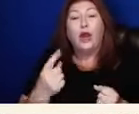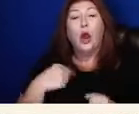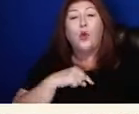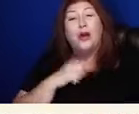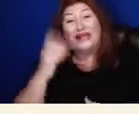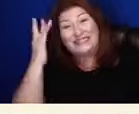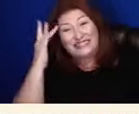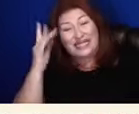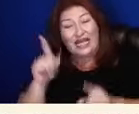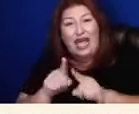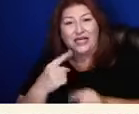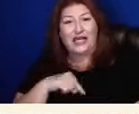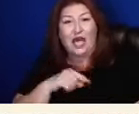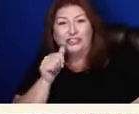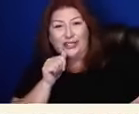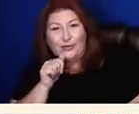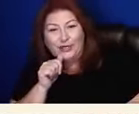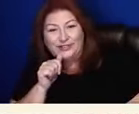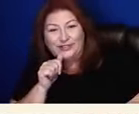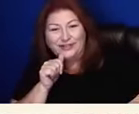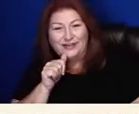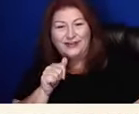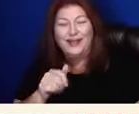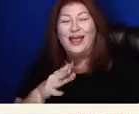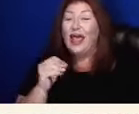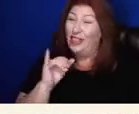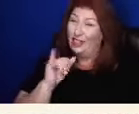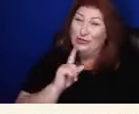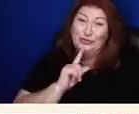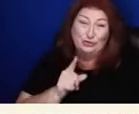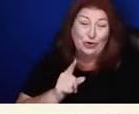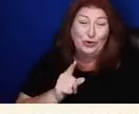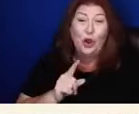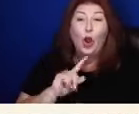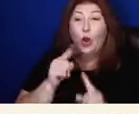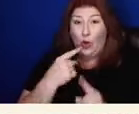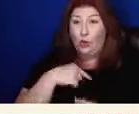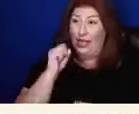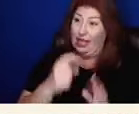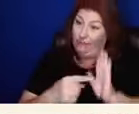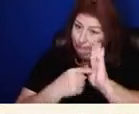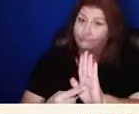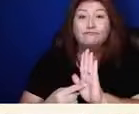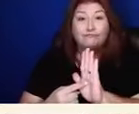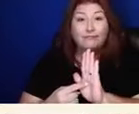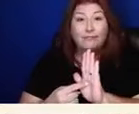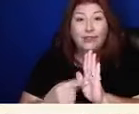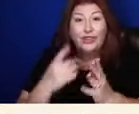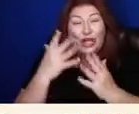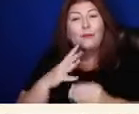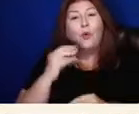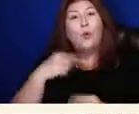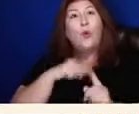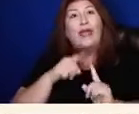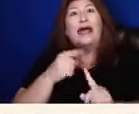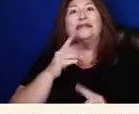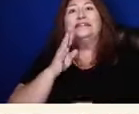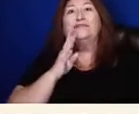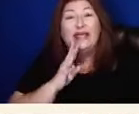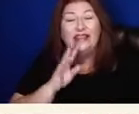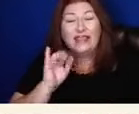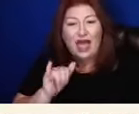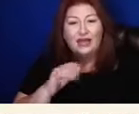And that's so true. When we can bring shame out into light, When we can speak it, when we can give it a name, then